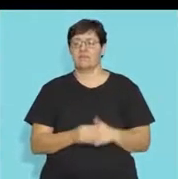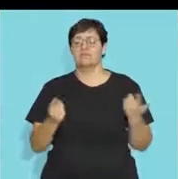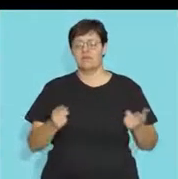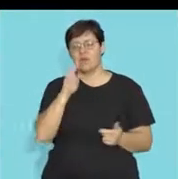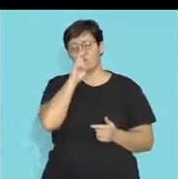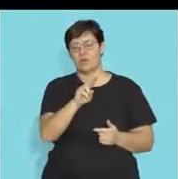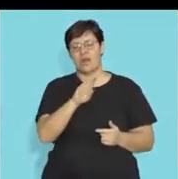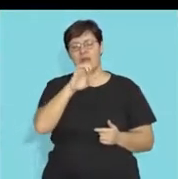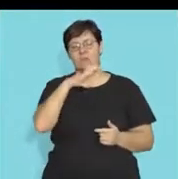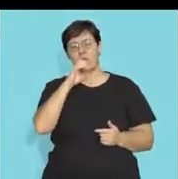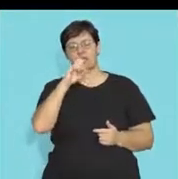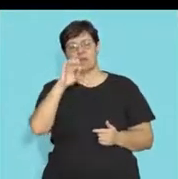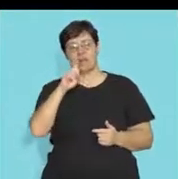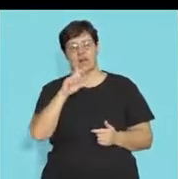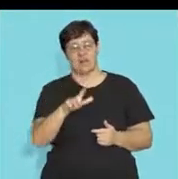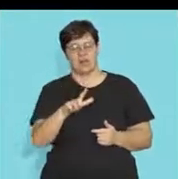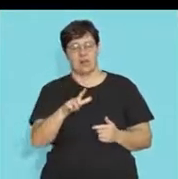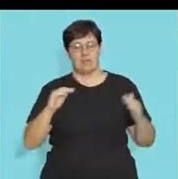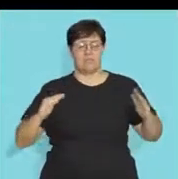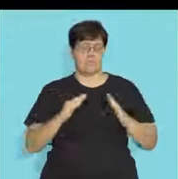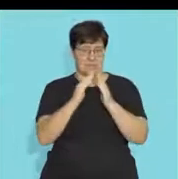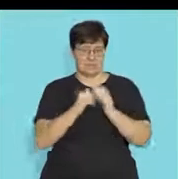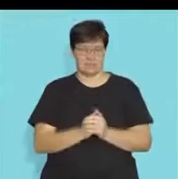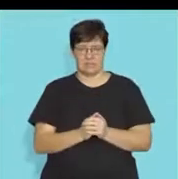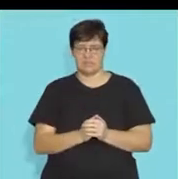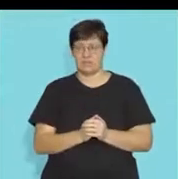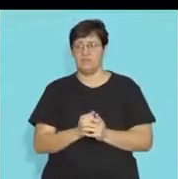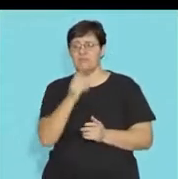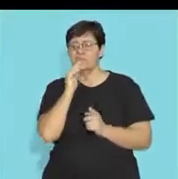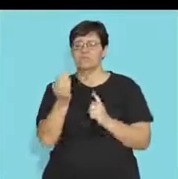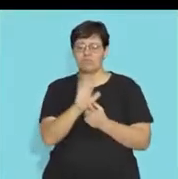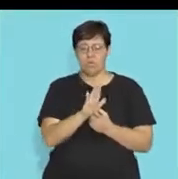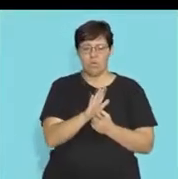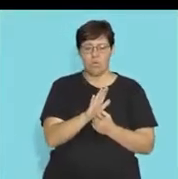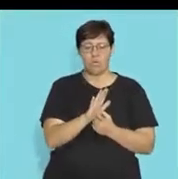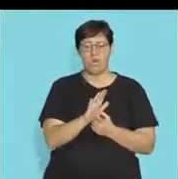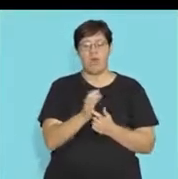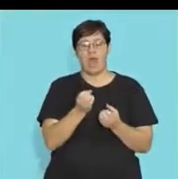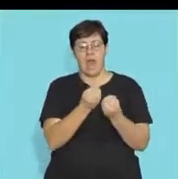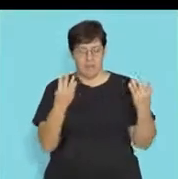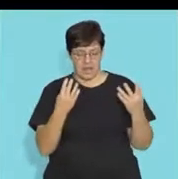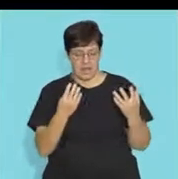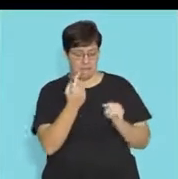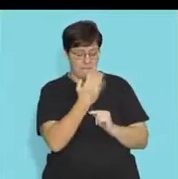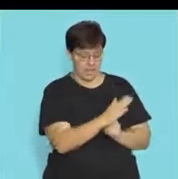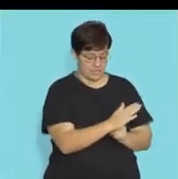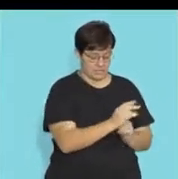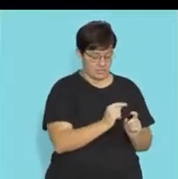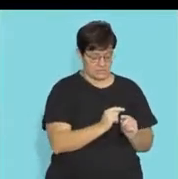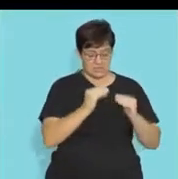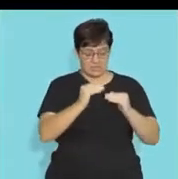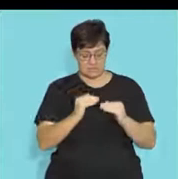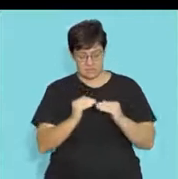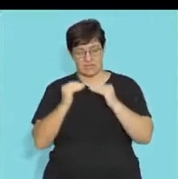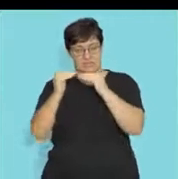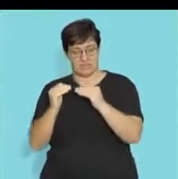We're going to spend some time looking at ecological pyramids, and a pyramid basically shows the relative numbers of plants or